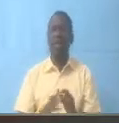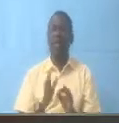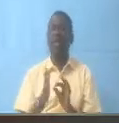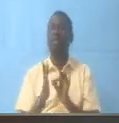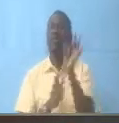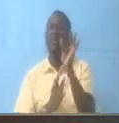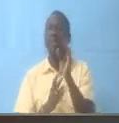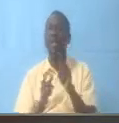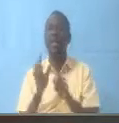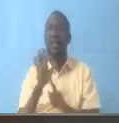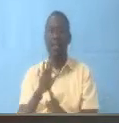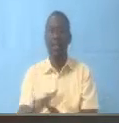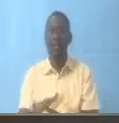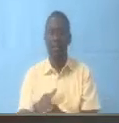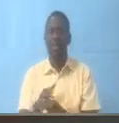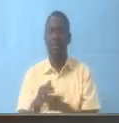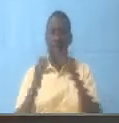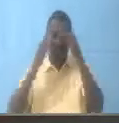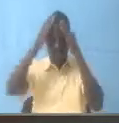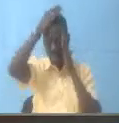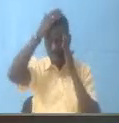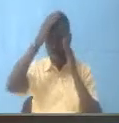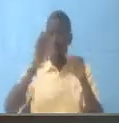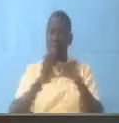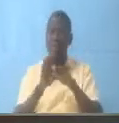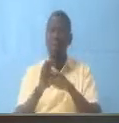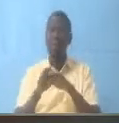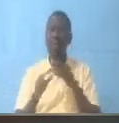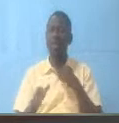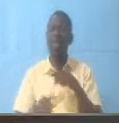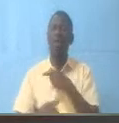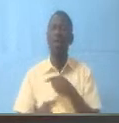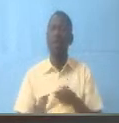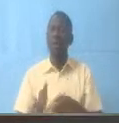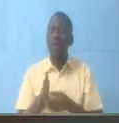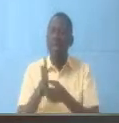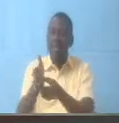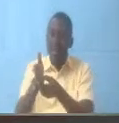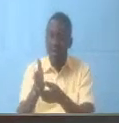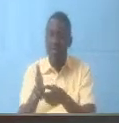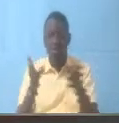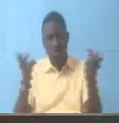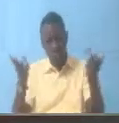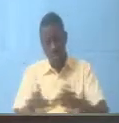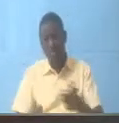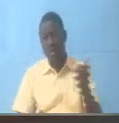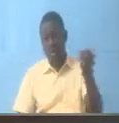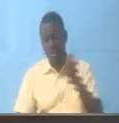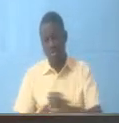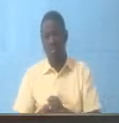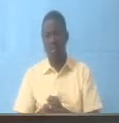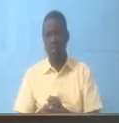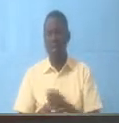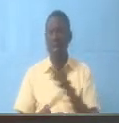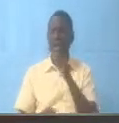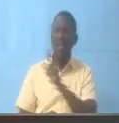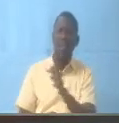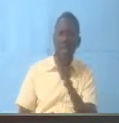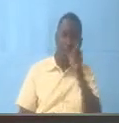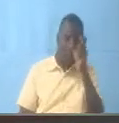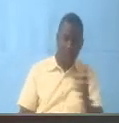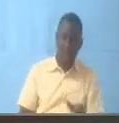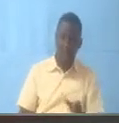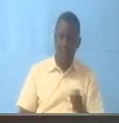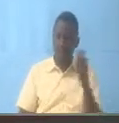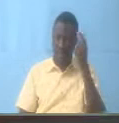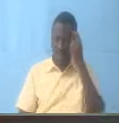take charge, they would come in, and a few others. But if any particular person felt that he had something to say and